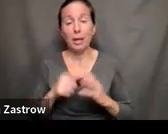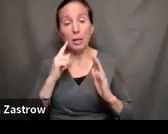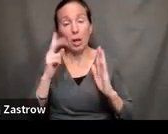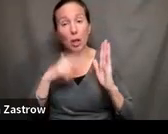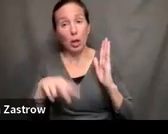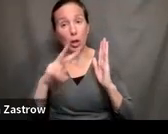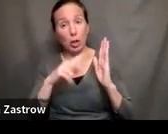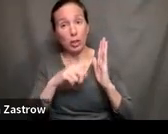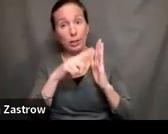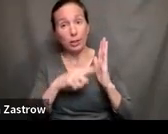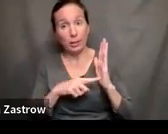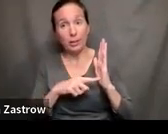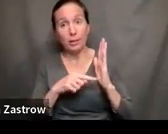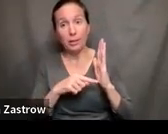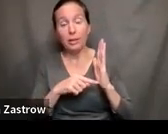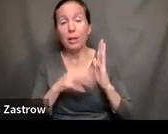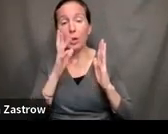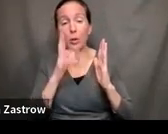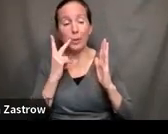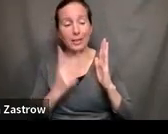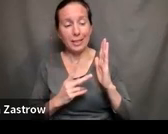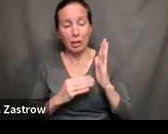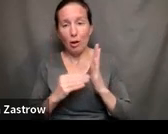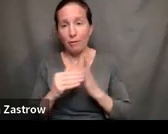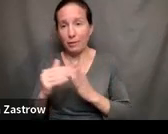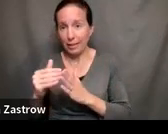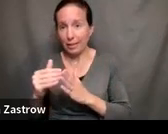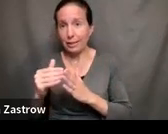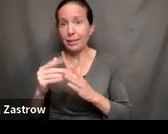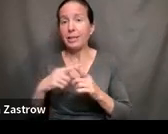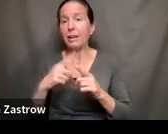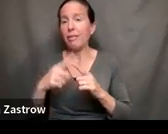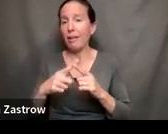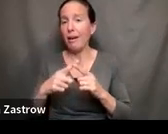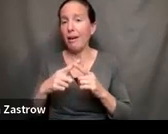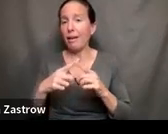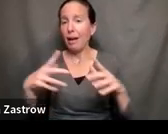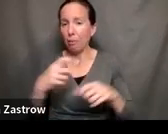often, you will have it and it'll be easier.